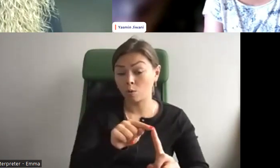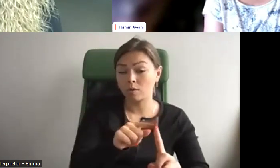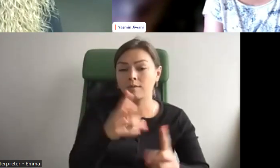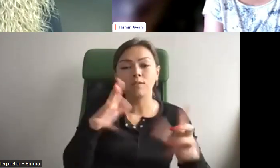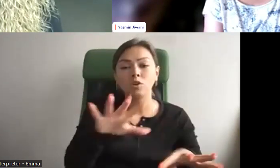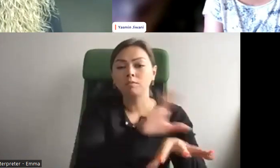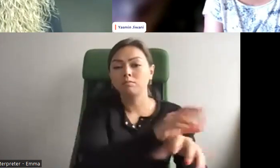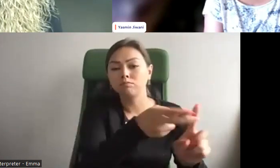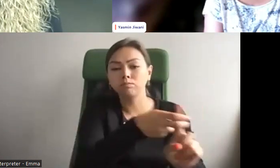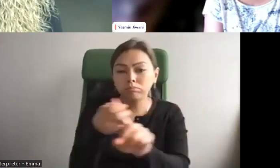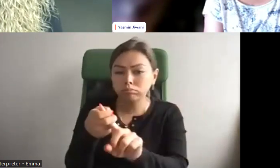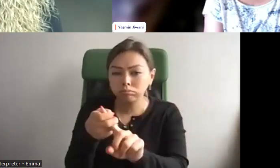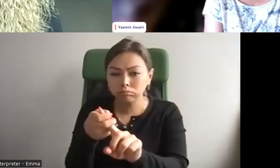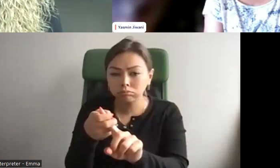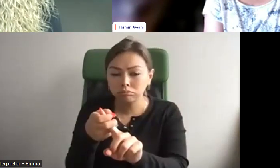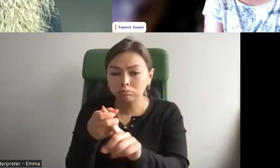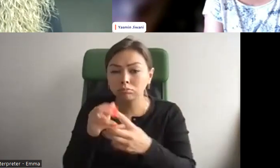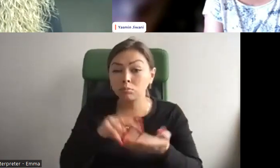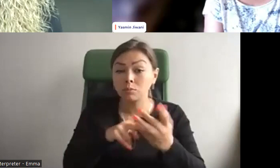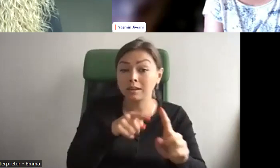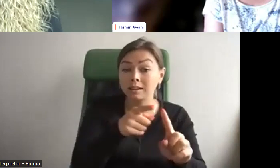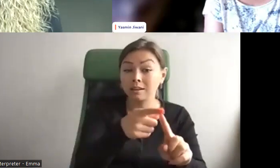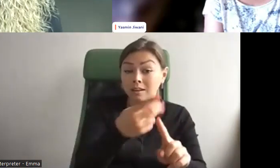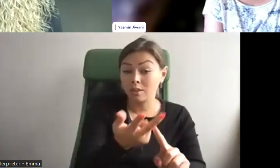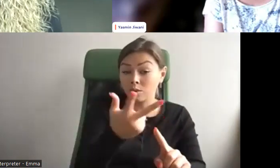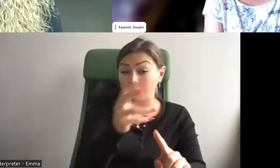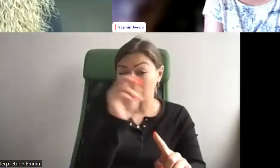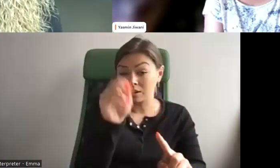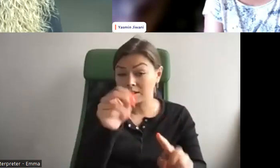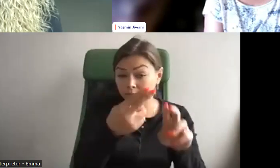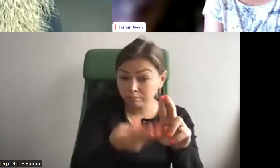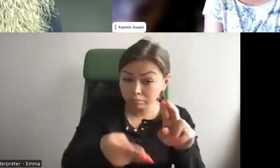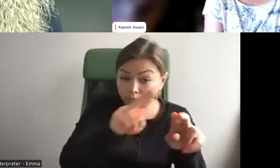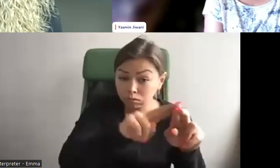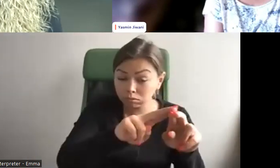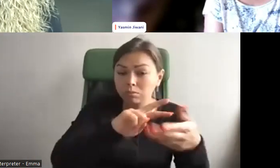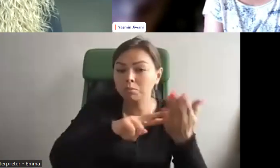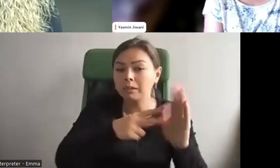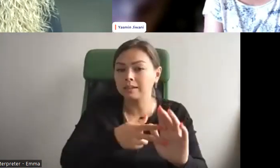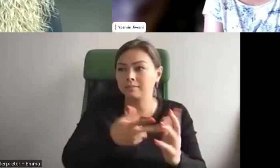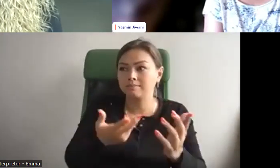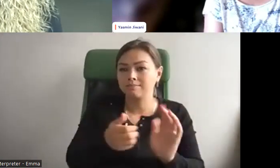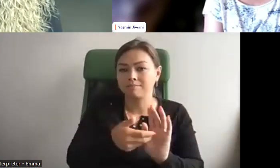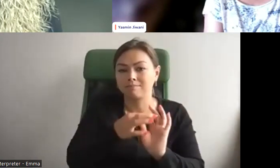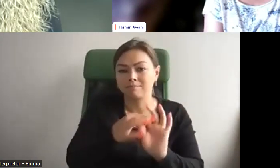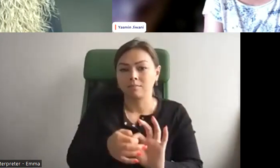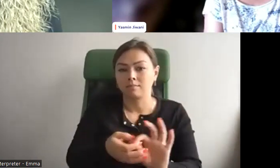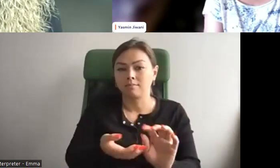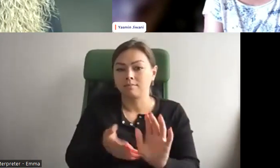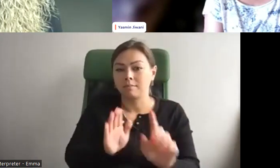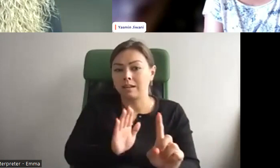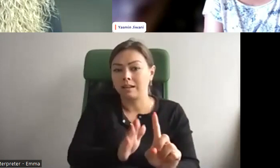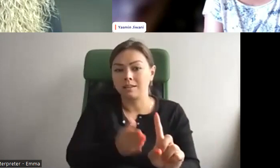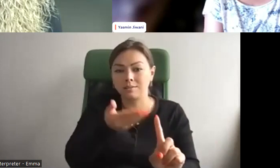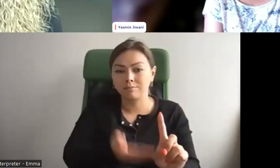in references to women came about as a result of the references to his two identified victims, Leslie French